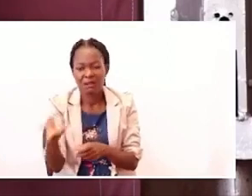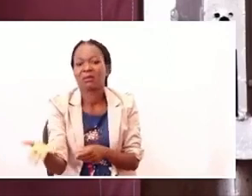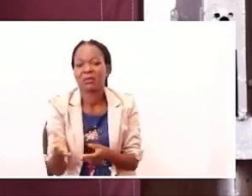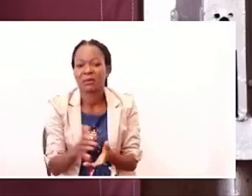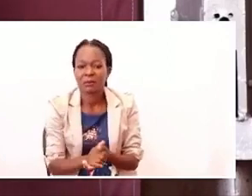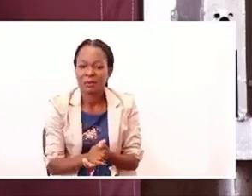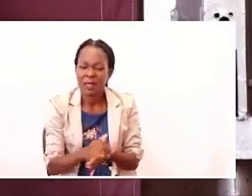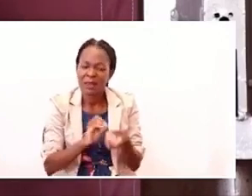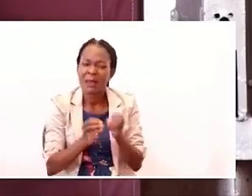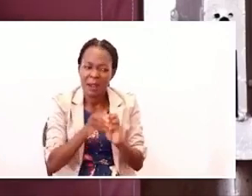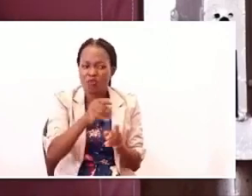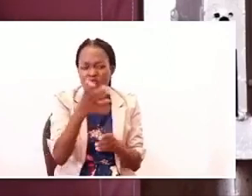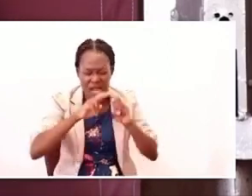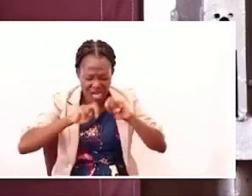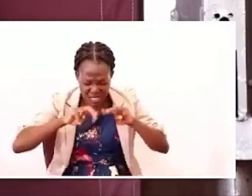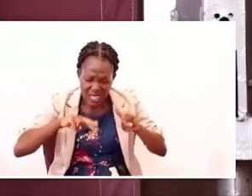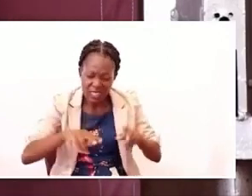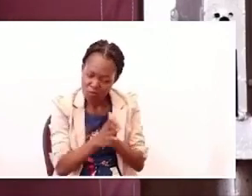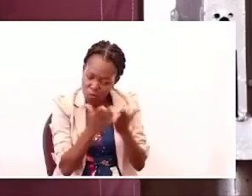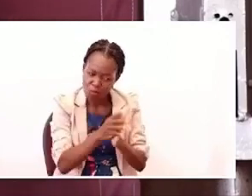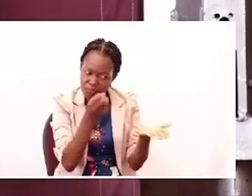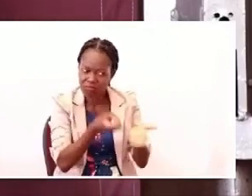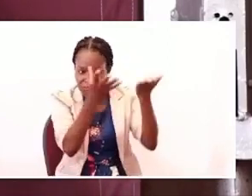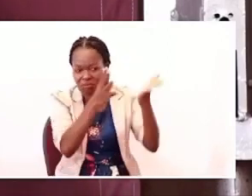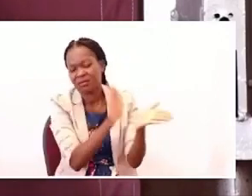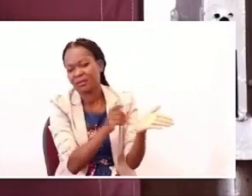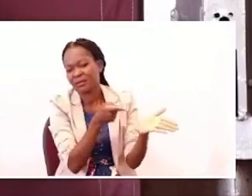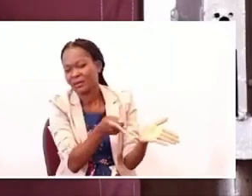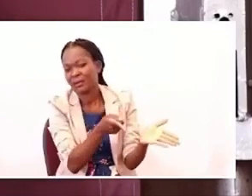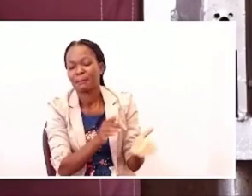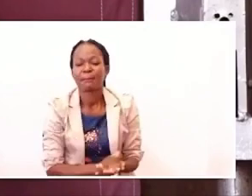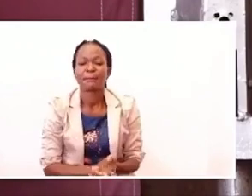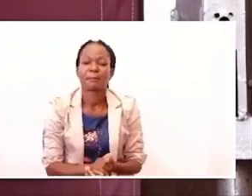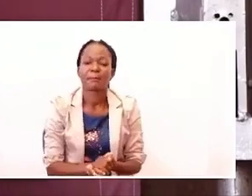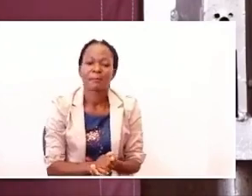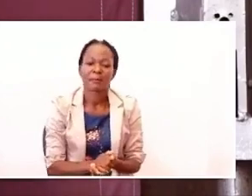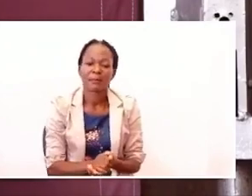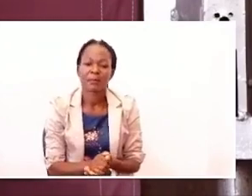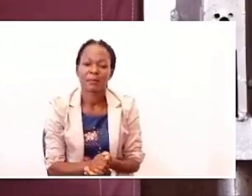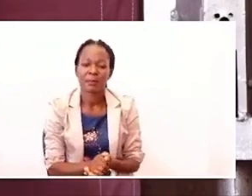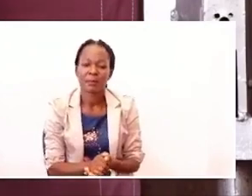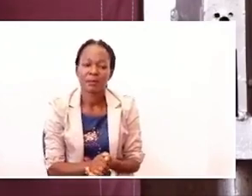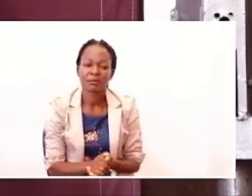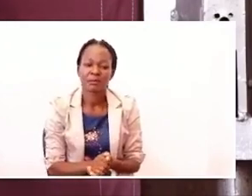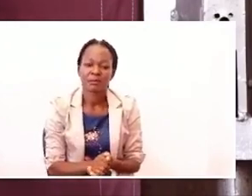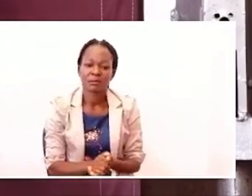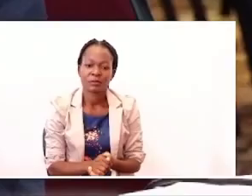Thandika Nkandawile has written extensively to this. Therefore, attention was diverted to